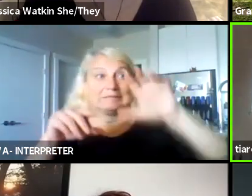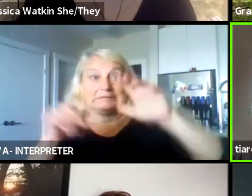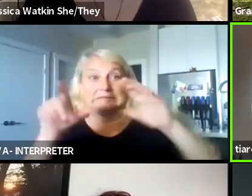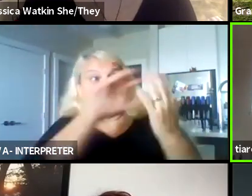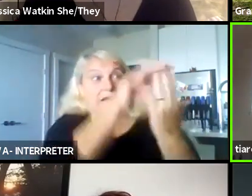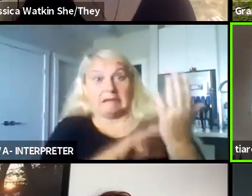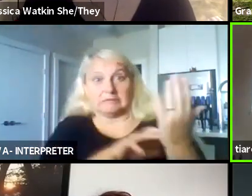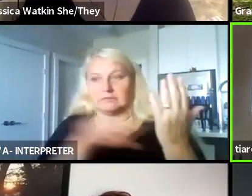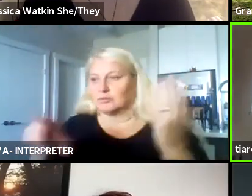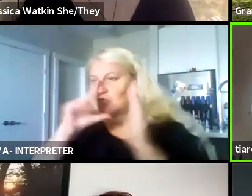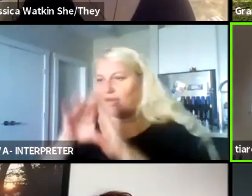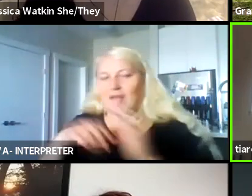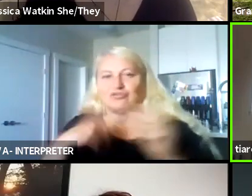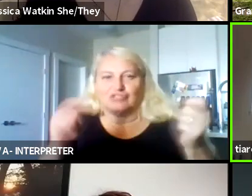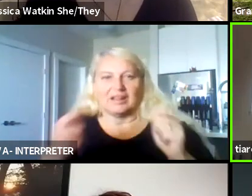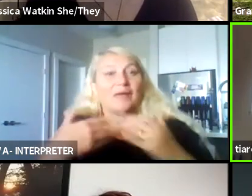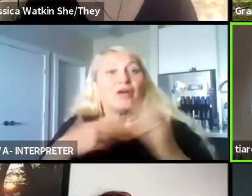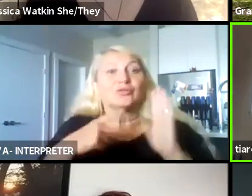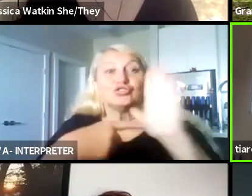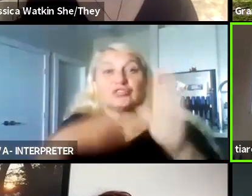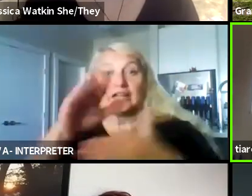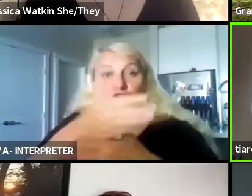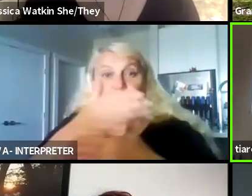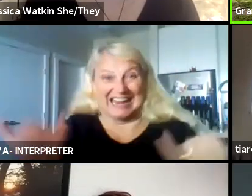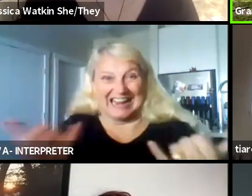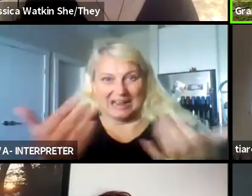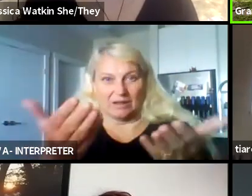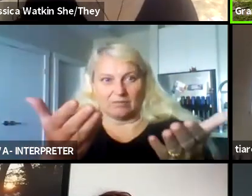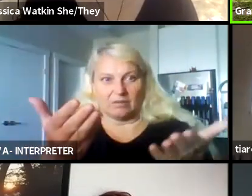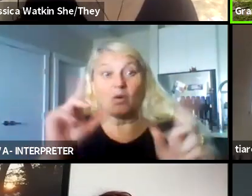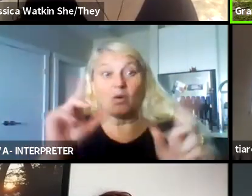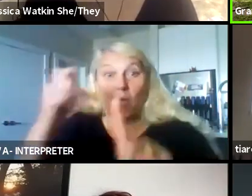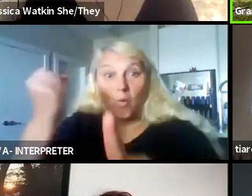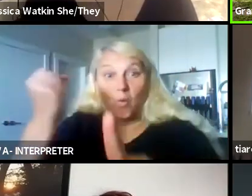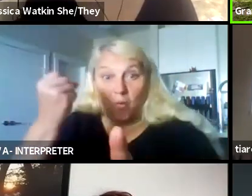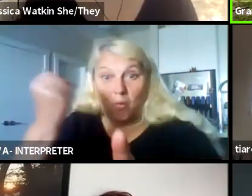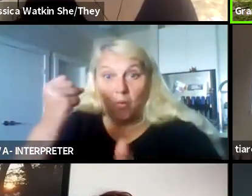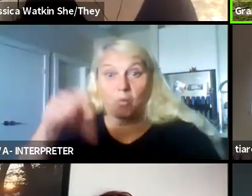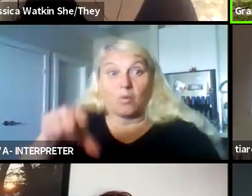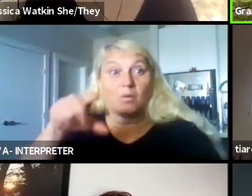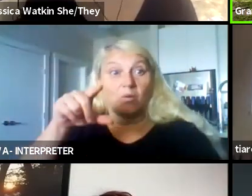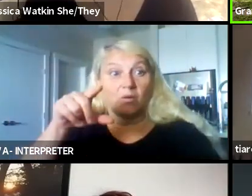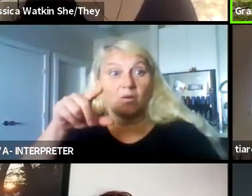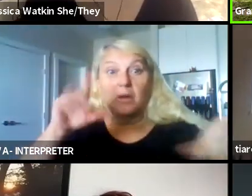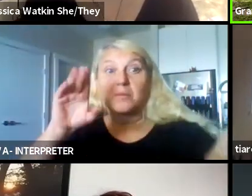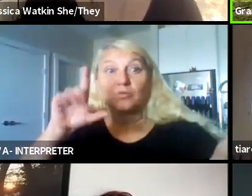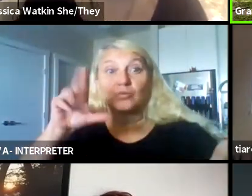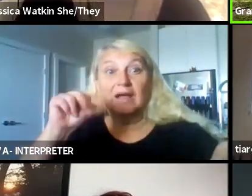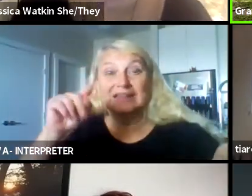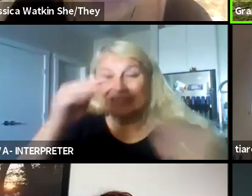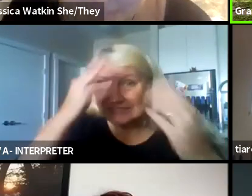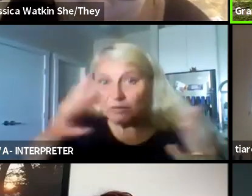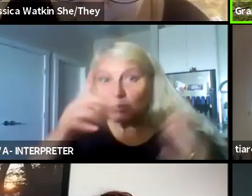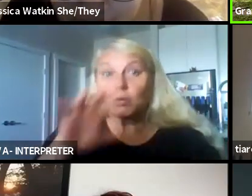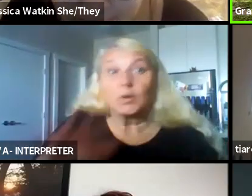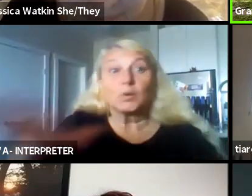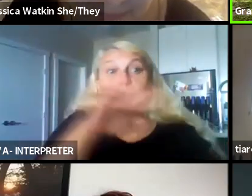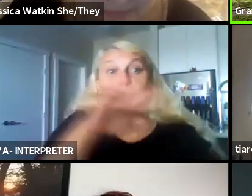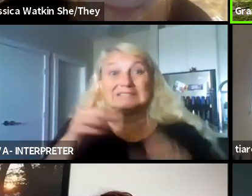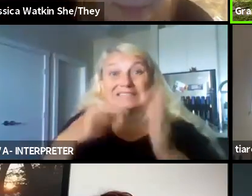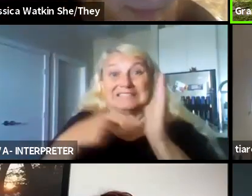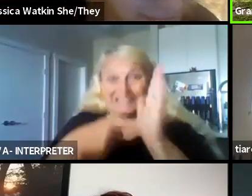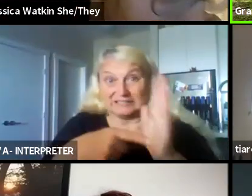yeah, let me just share my screen. All right, and just as a reminder to everybody else participating, while you show the